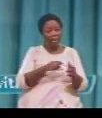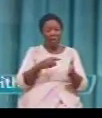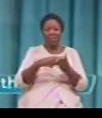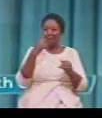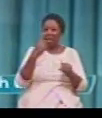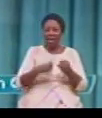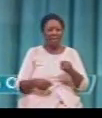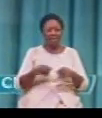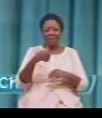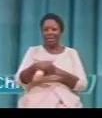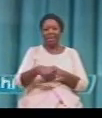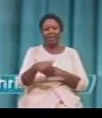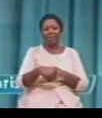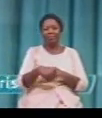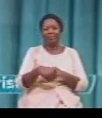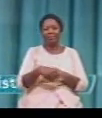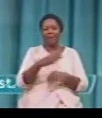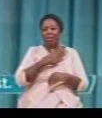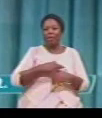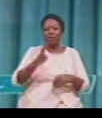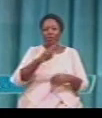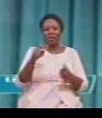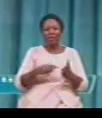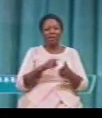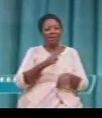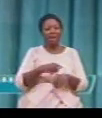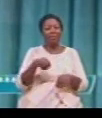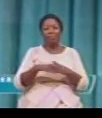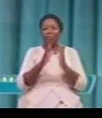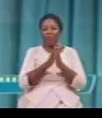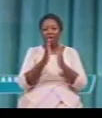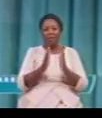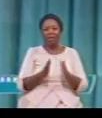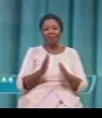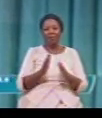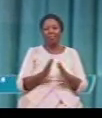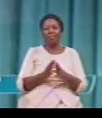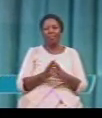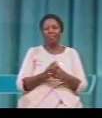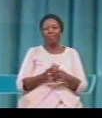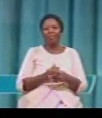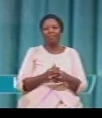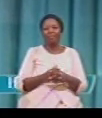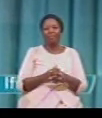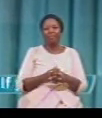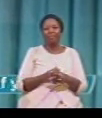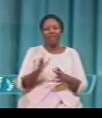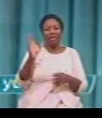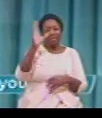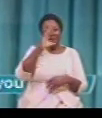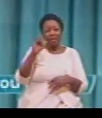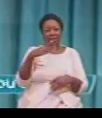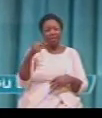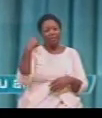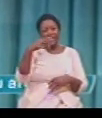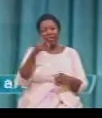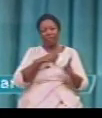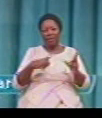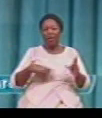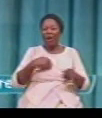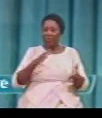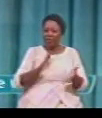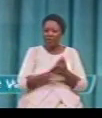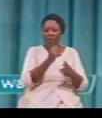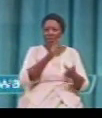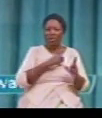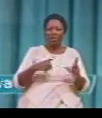Please spend this time in prayer. seeking the face of the Lord and trusting the